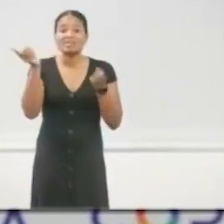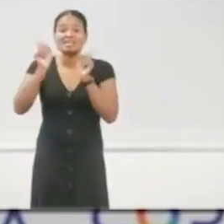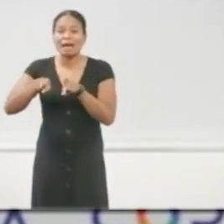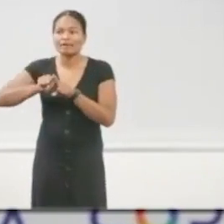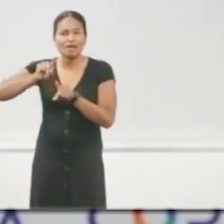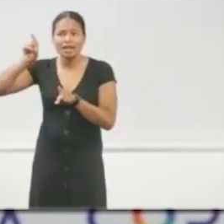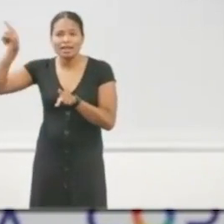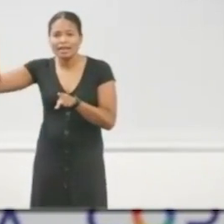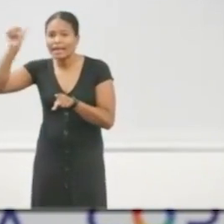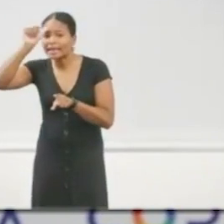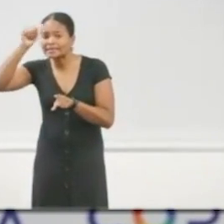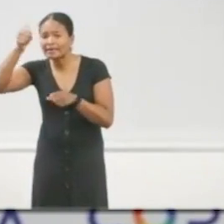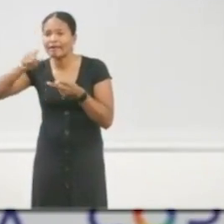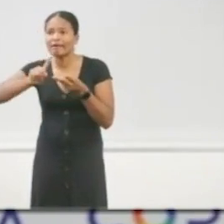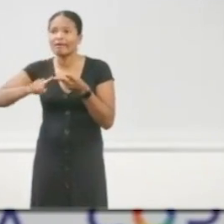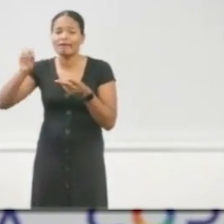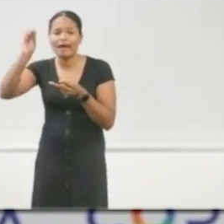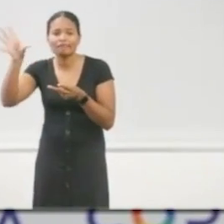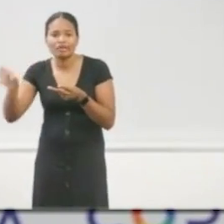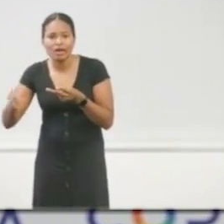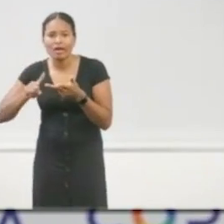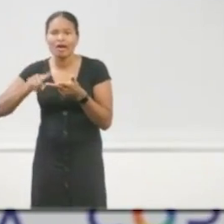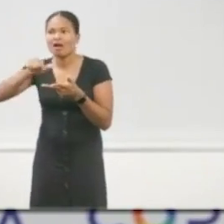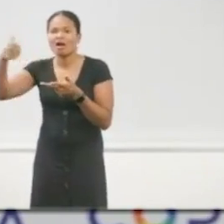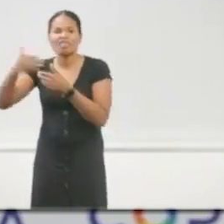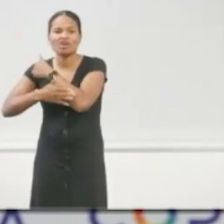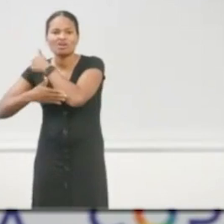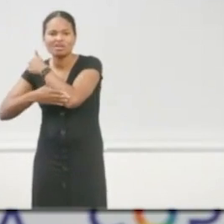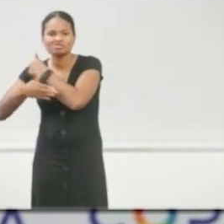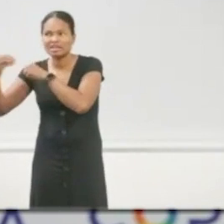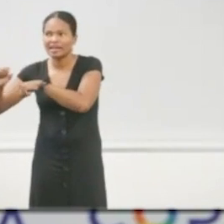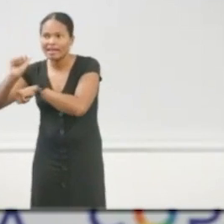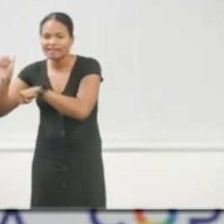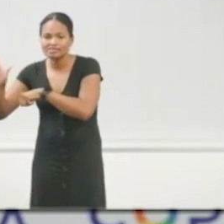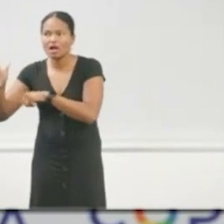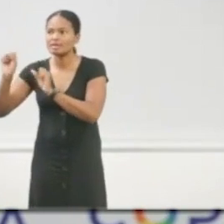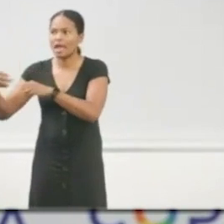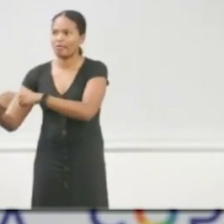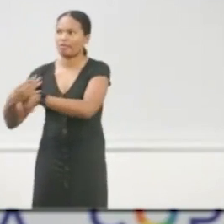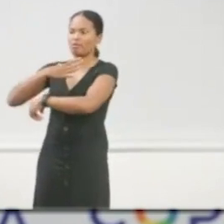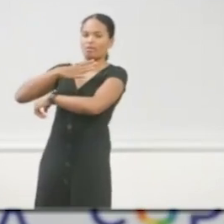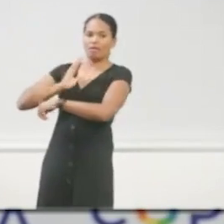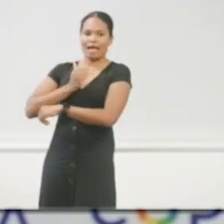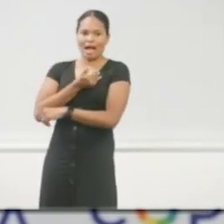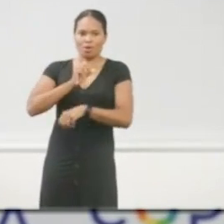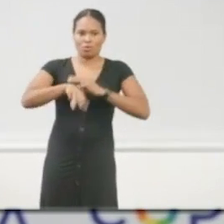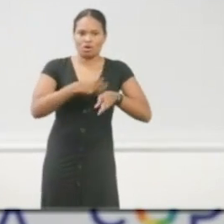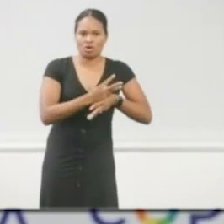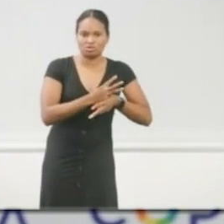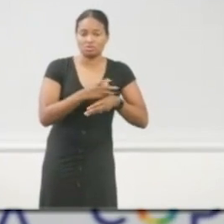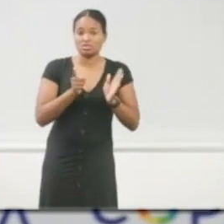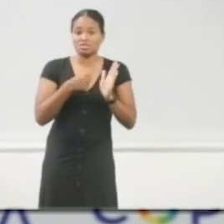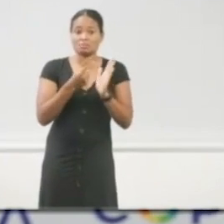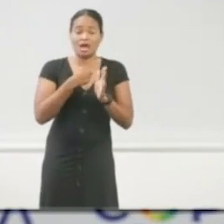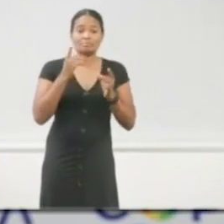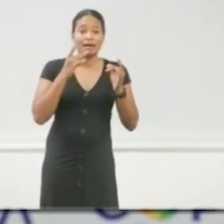world, 12,000 miles away, can affect the things that we do now. But we can have systems shut down, we can have electricity go